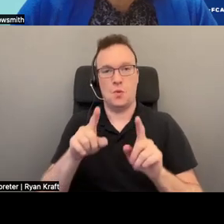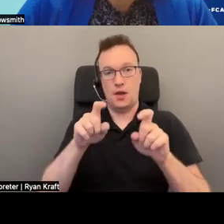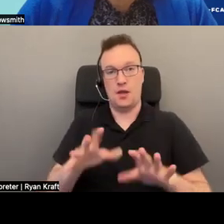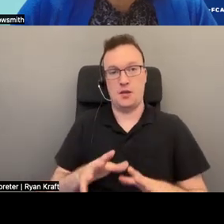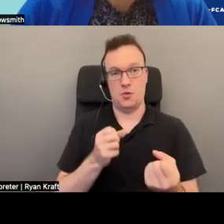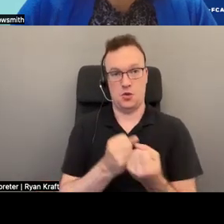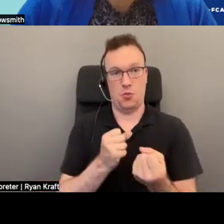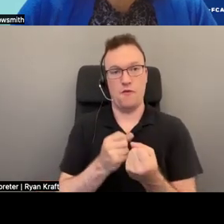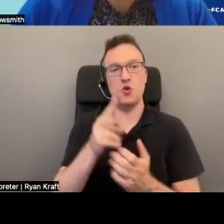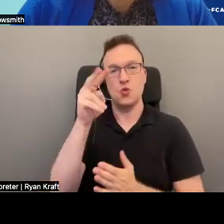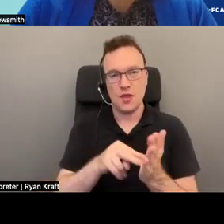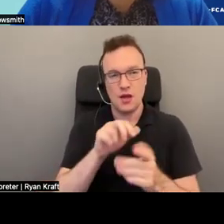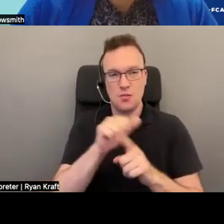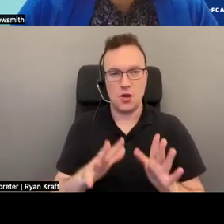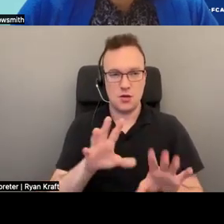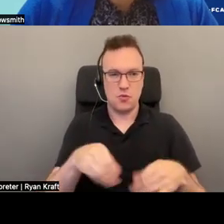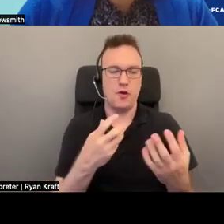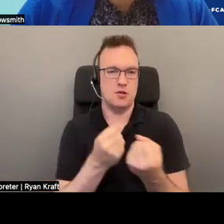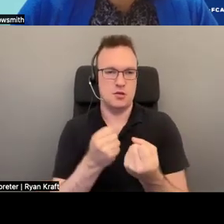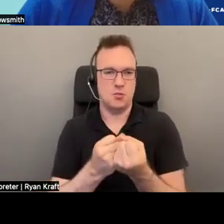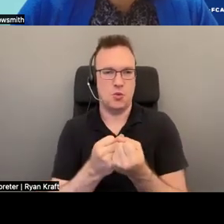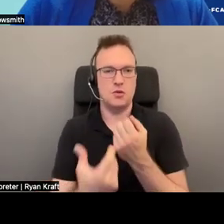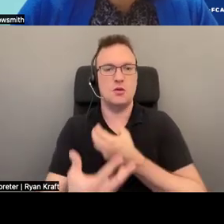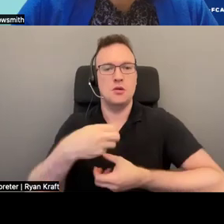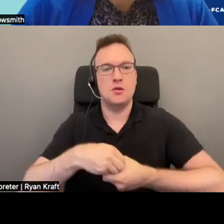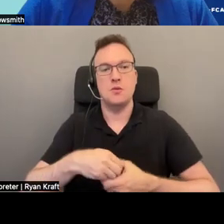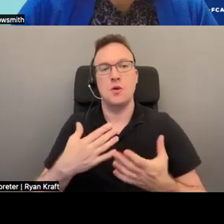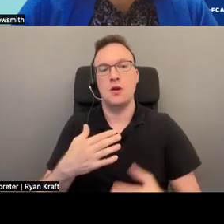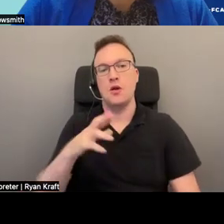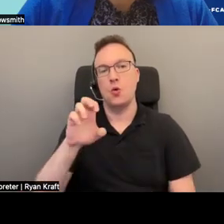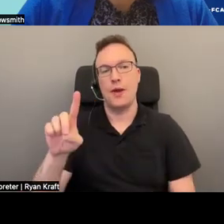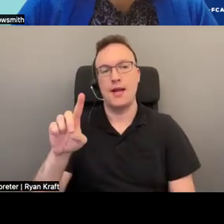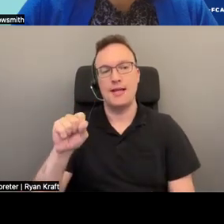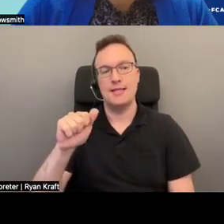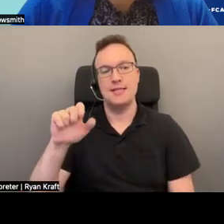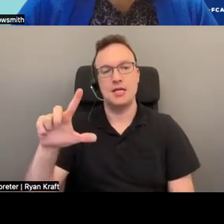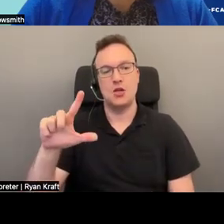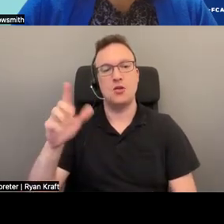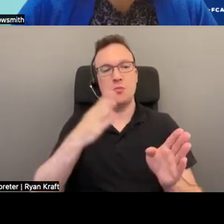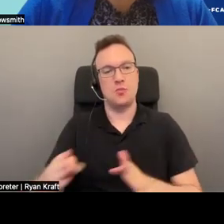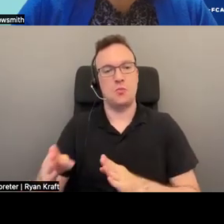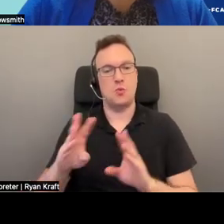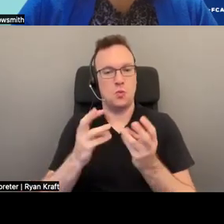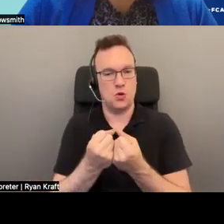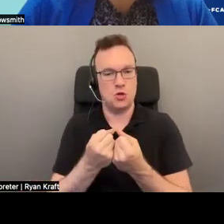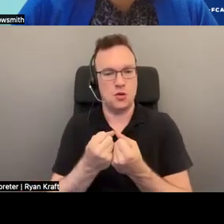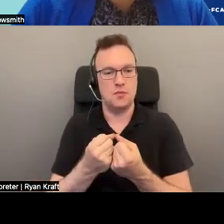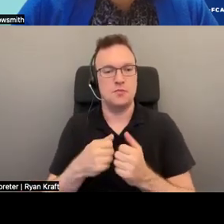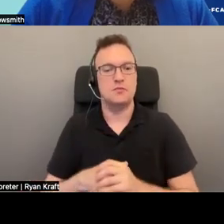2,000 apprentices, including Red Seal preparation workshops and